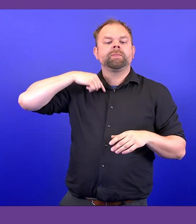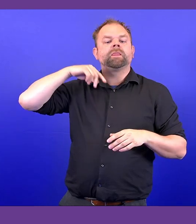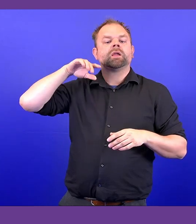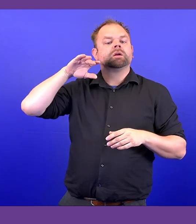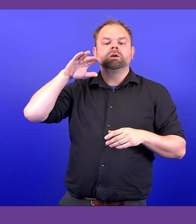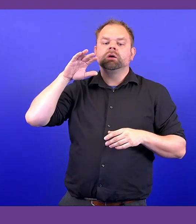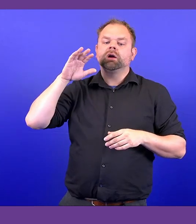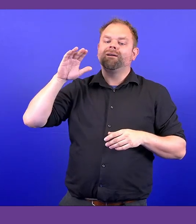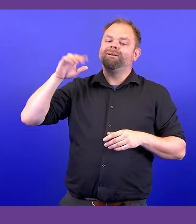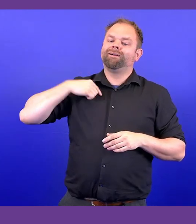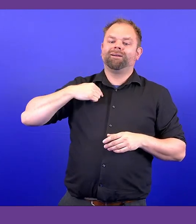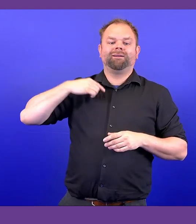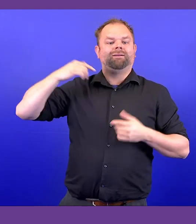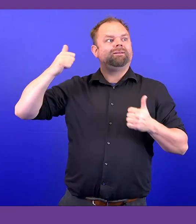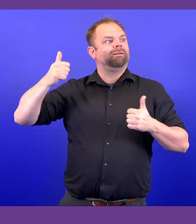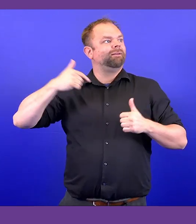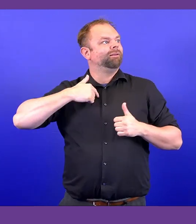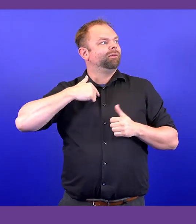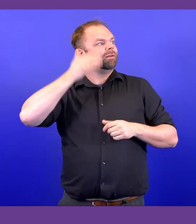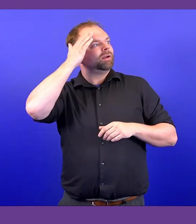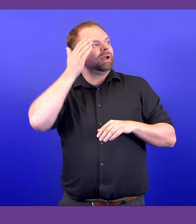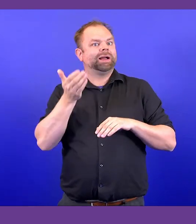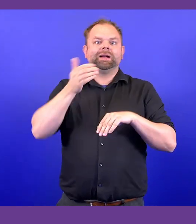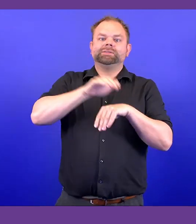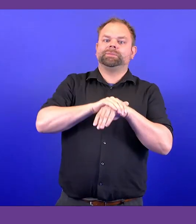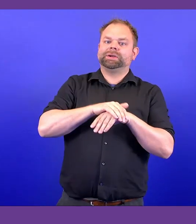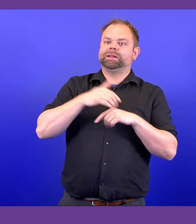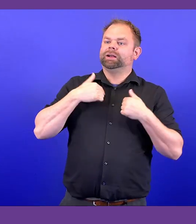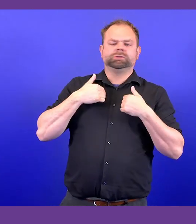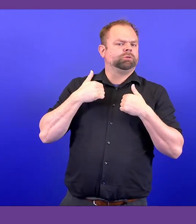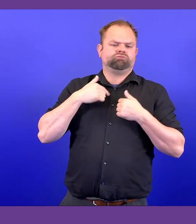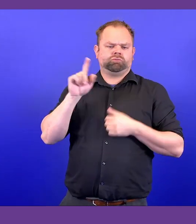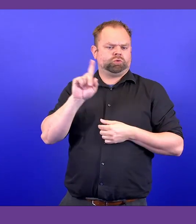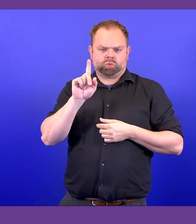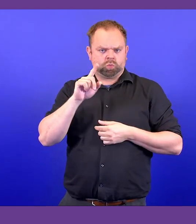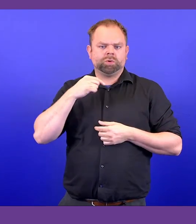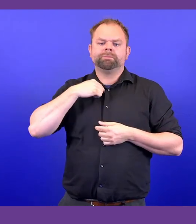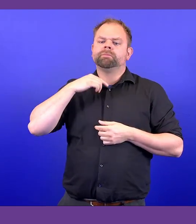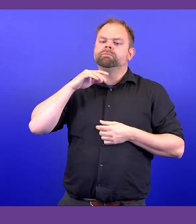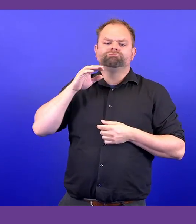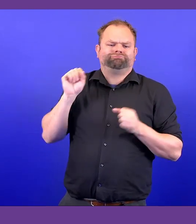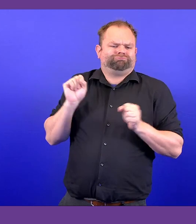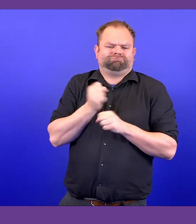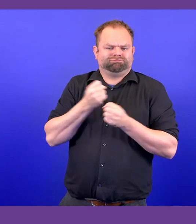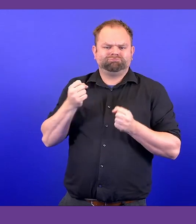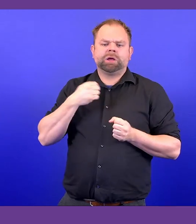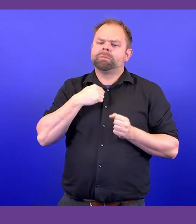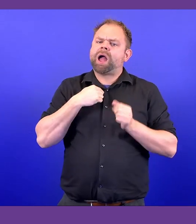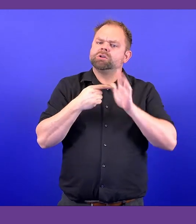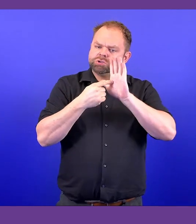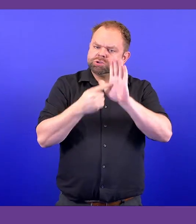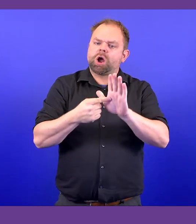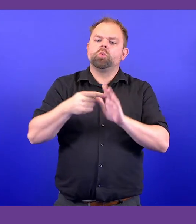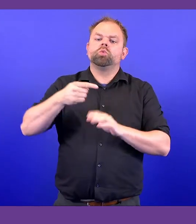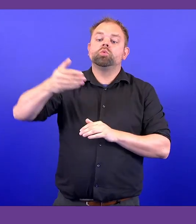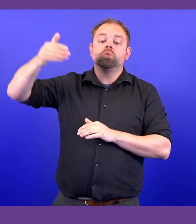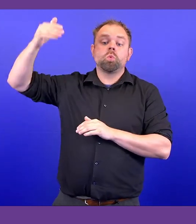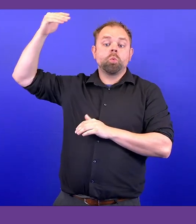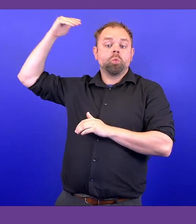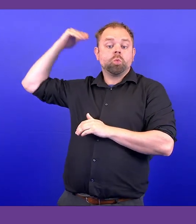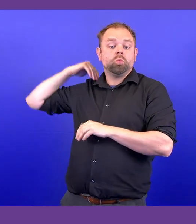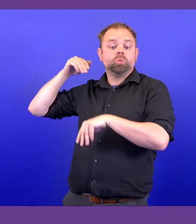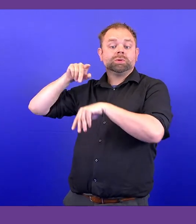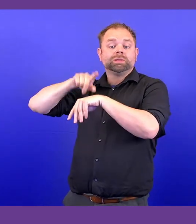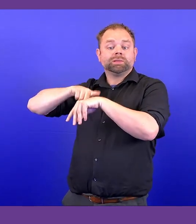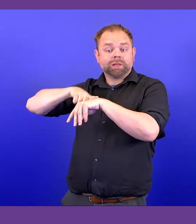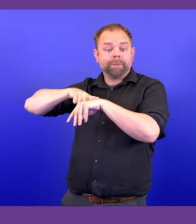initiative, standardize a lot, and then show that and find common ways to go. I will just brief you an example. I